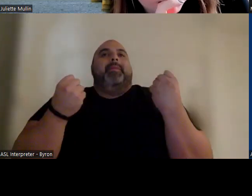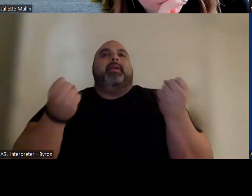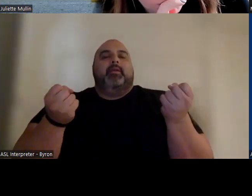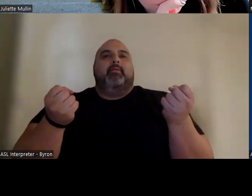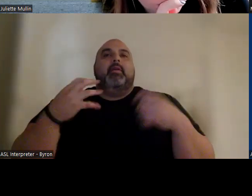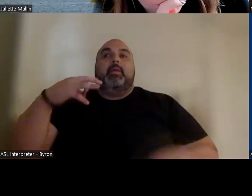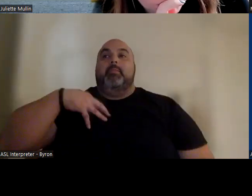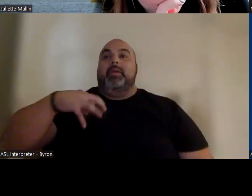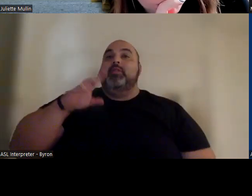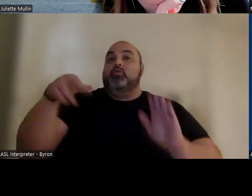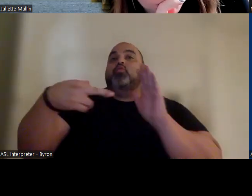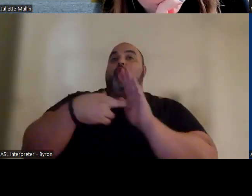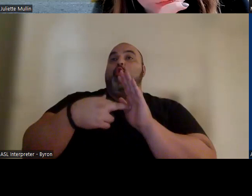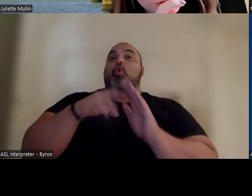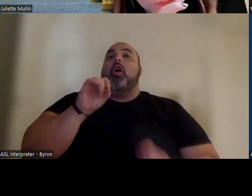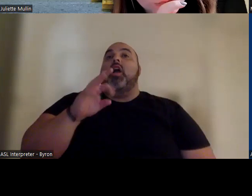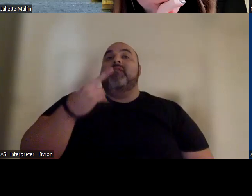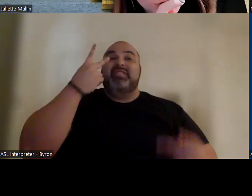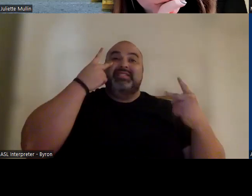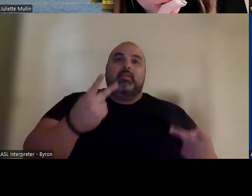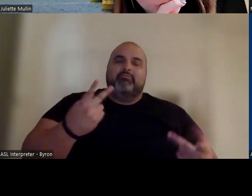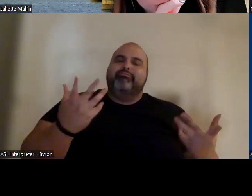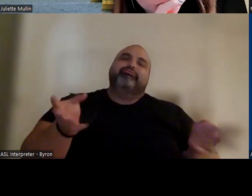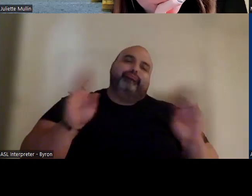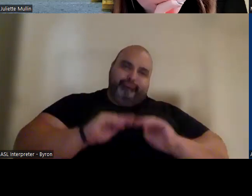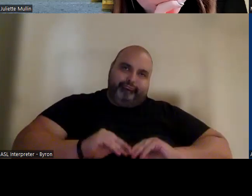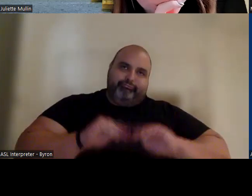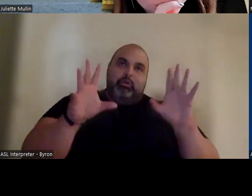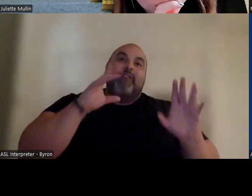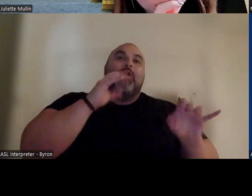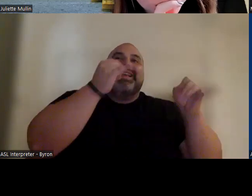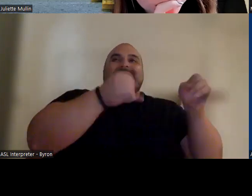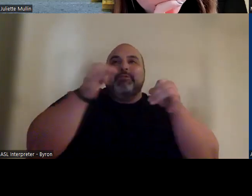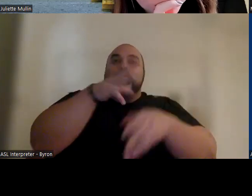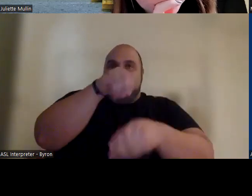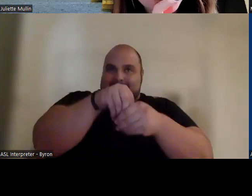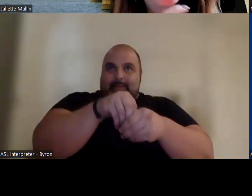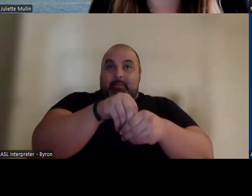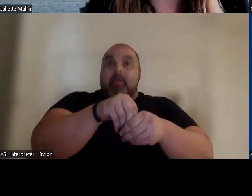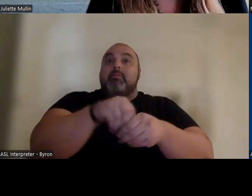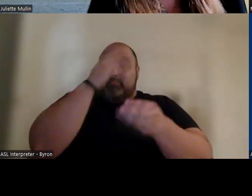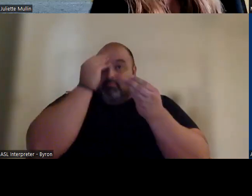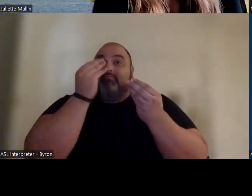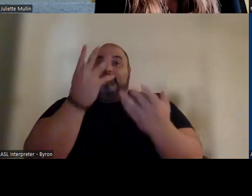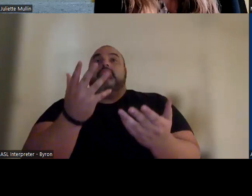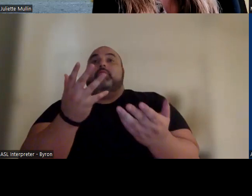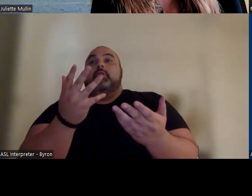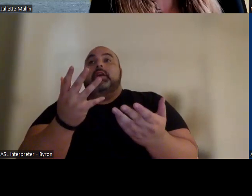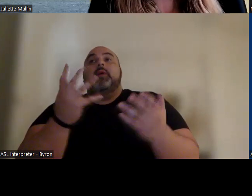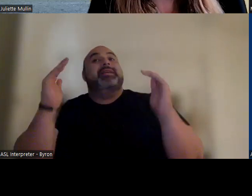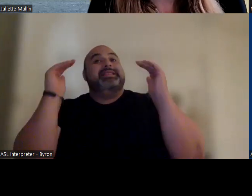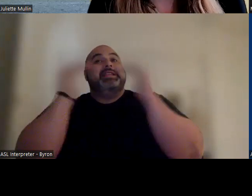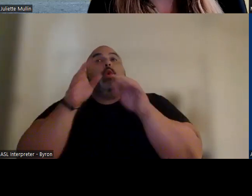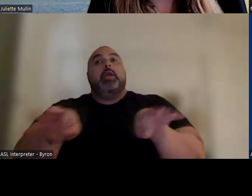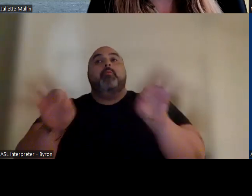the of the visitations are obviously for the individuals in it. But I will tell you are equally important for